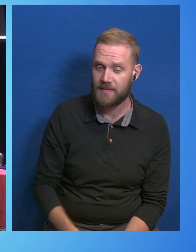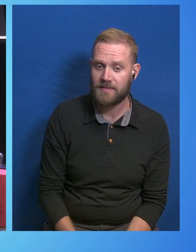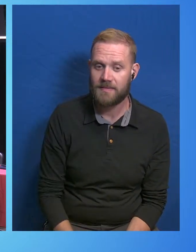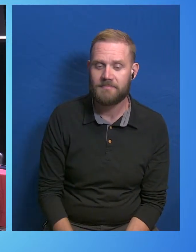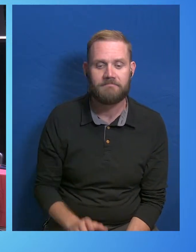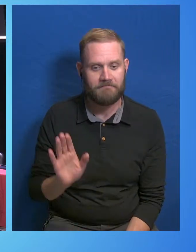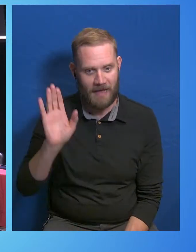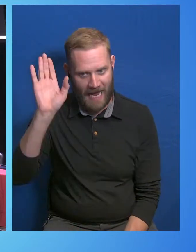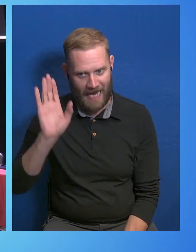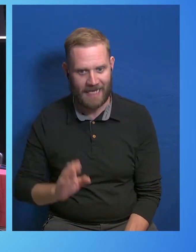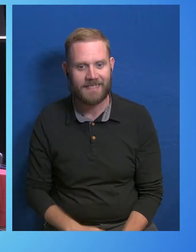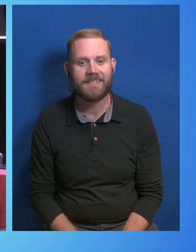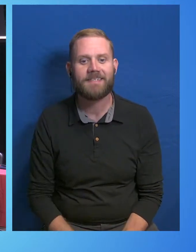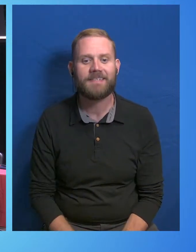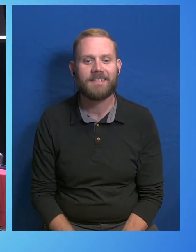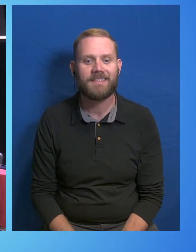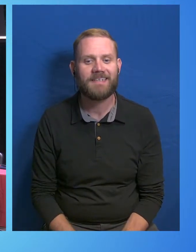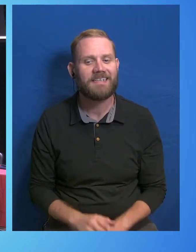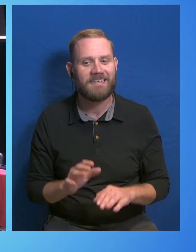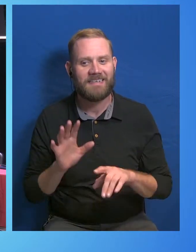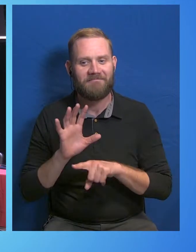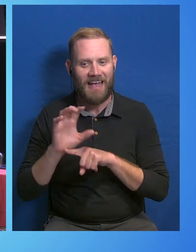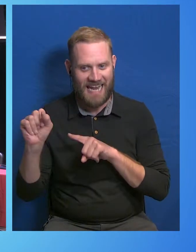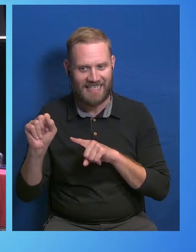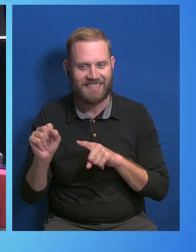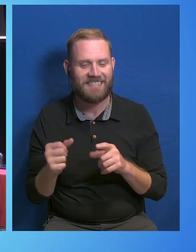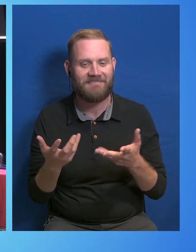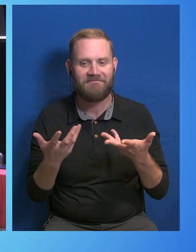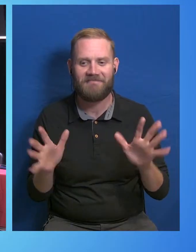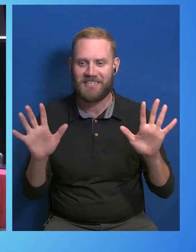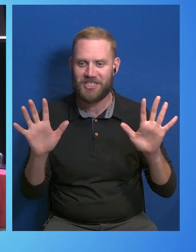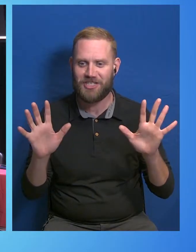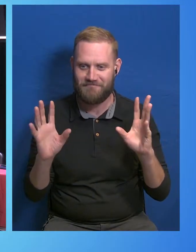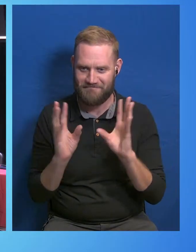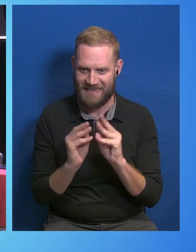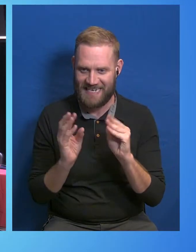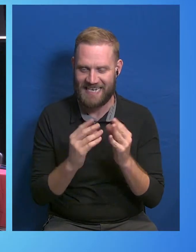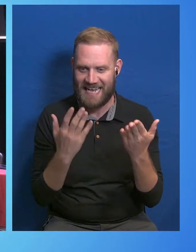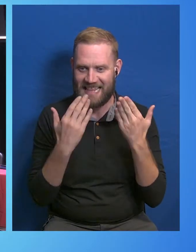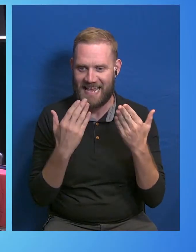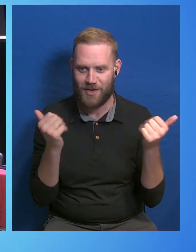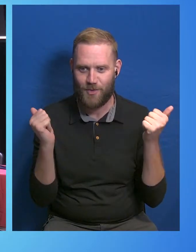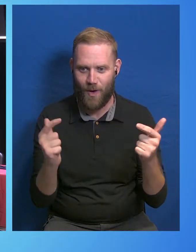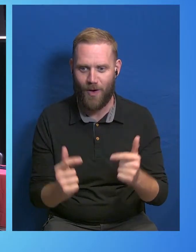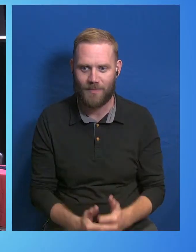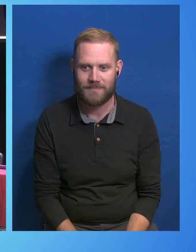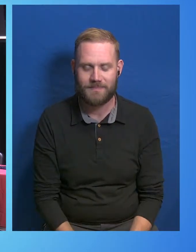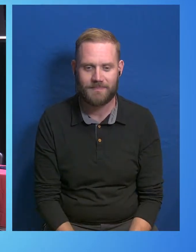Aye. Fantastic. Meeting is adjourned. Aye. Meeting is adjourned. Thank you.